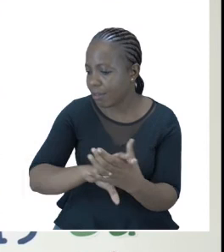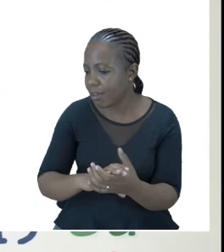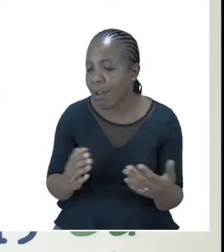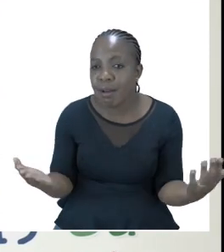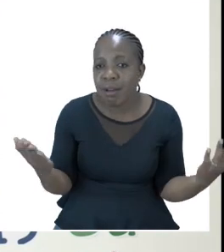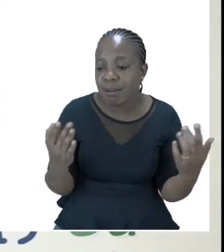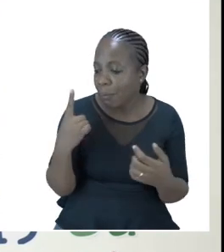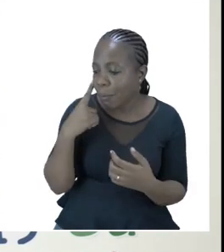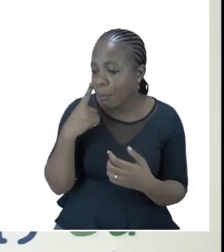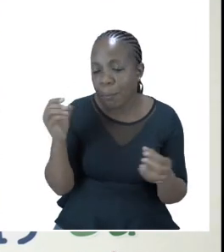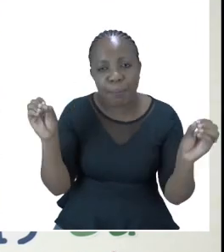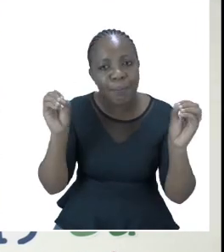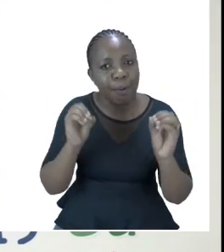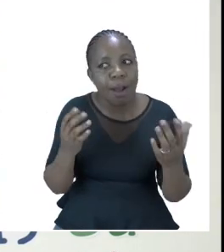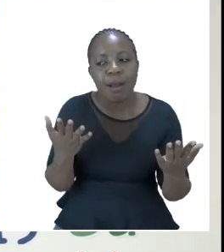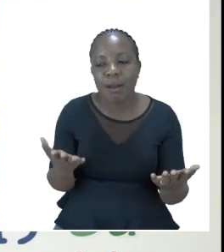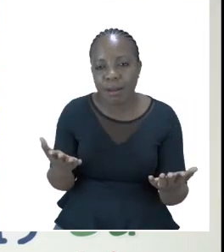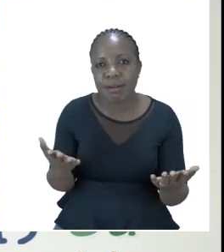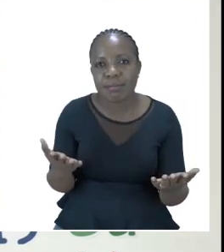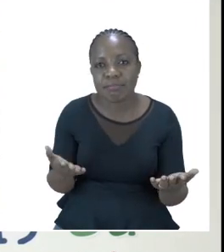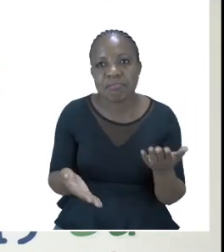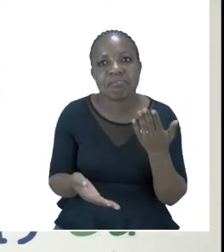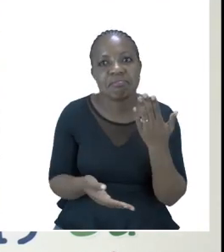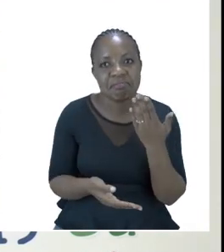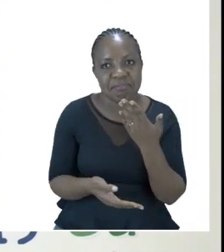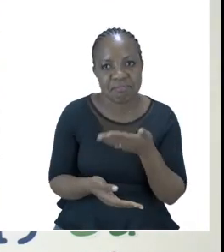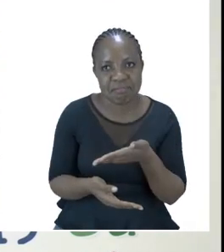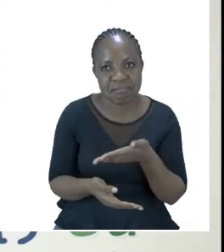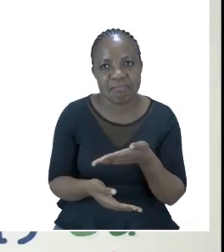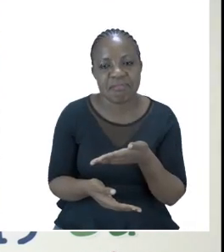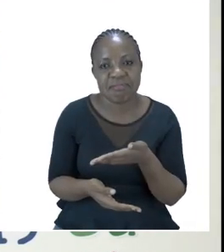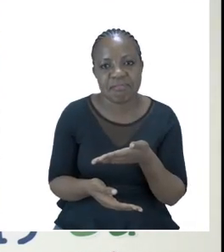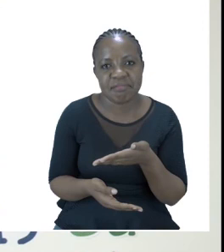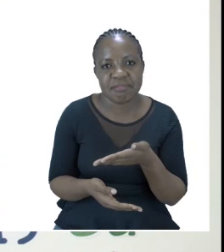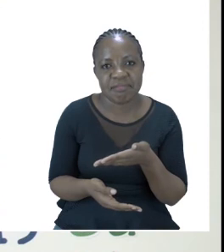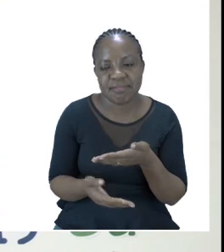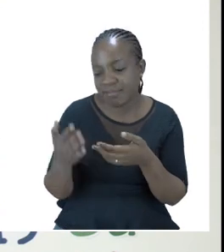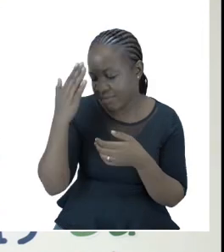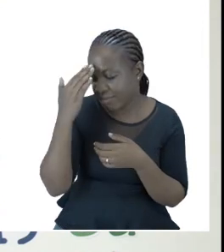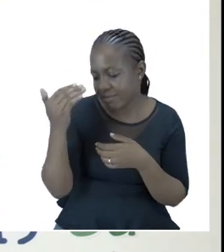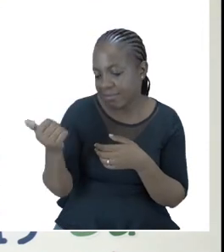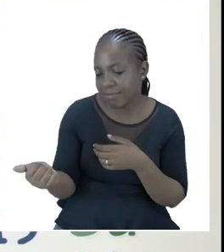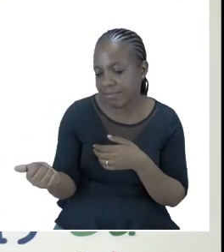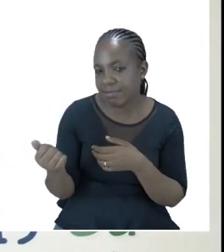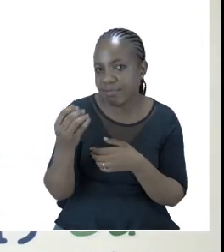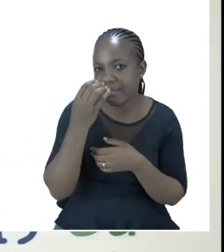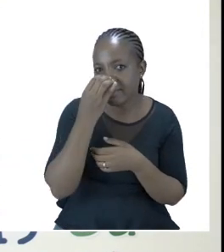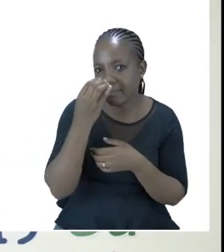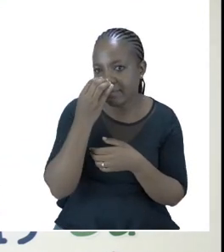you? Oh, there he is. Hello. So,